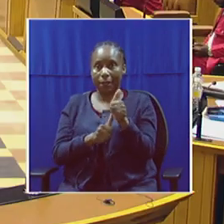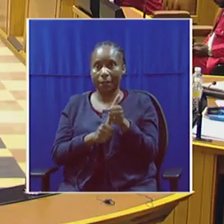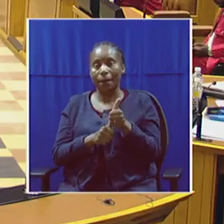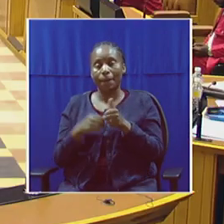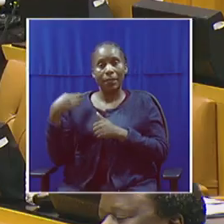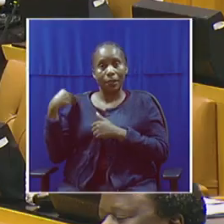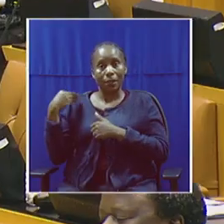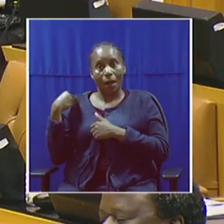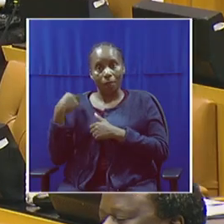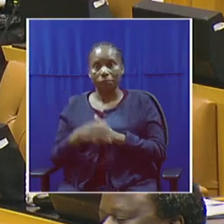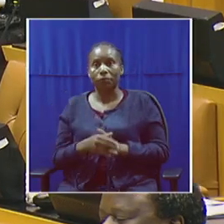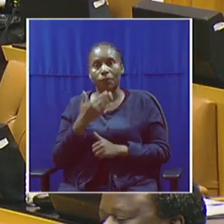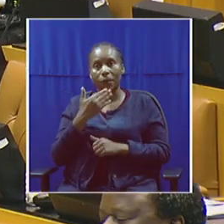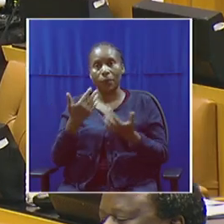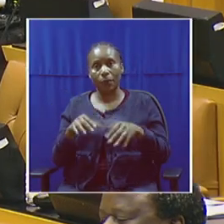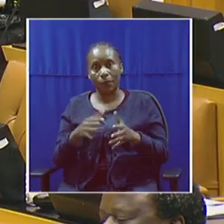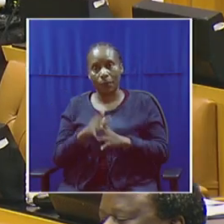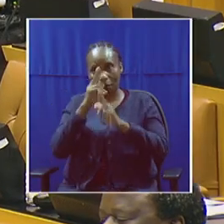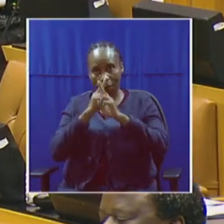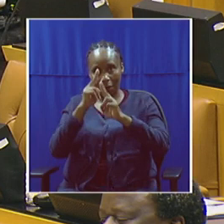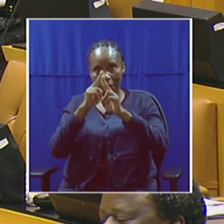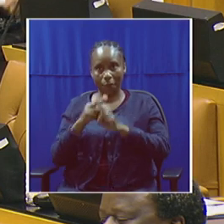Minister thank you honorable